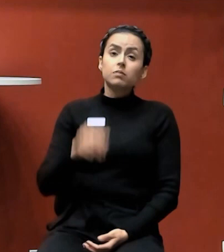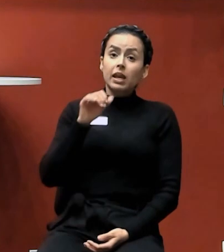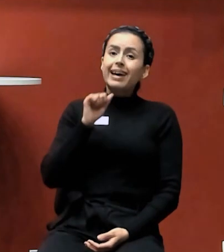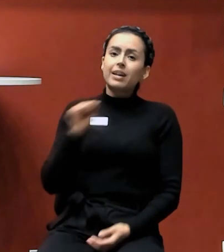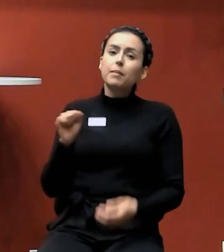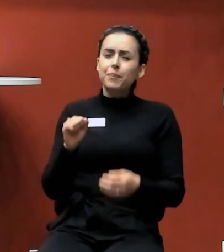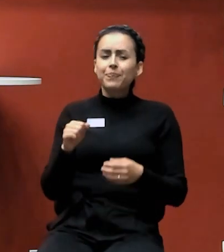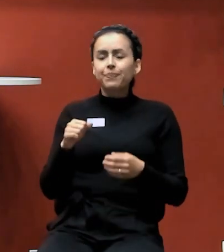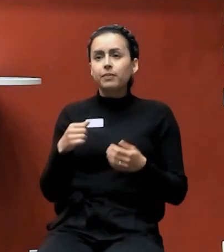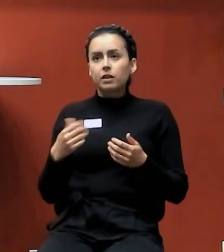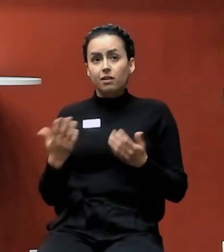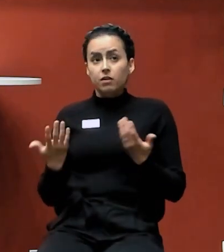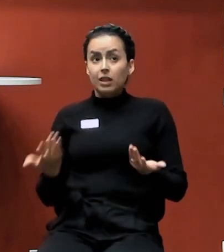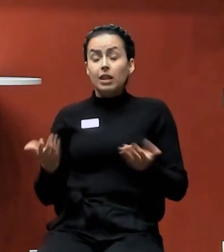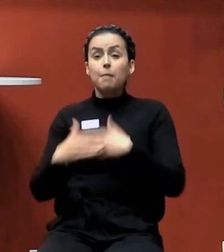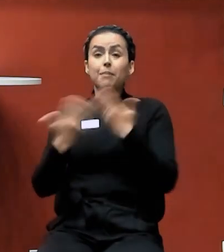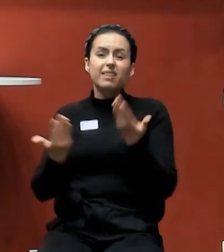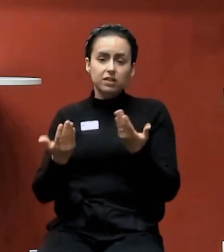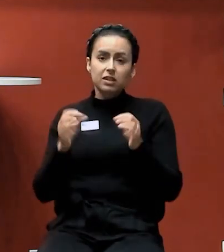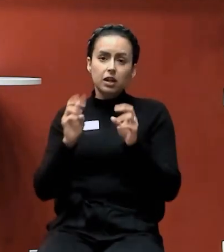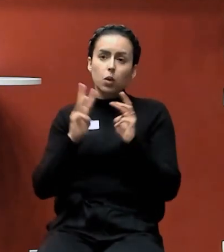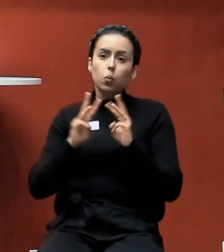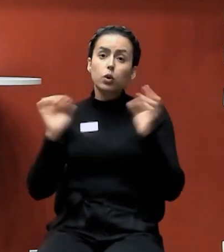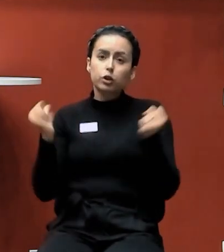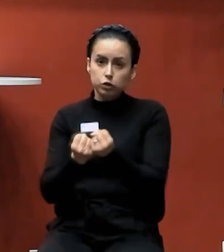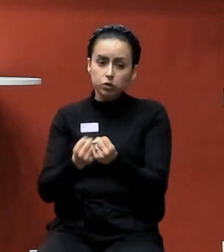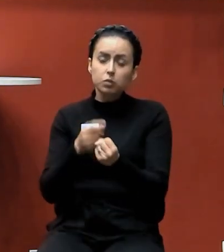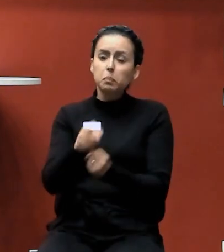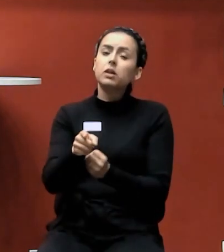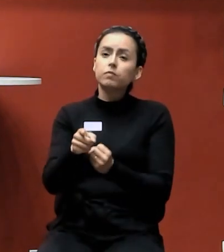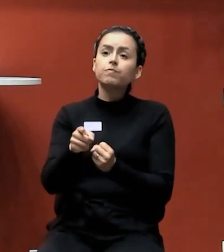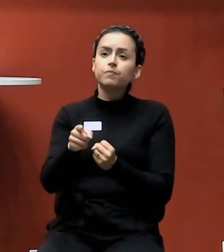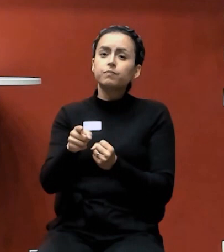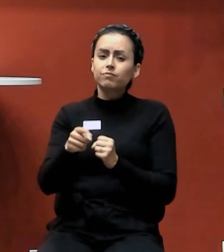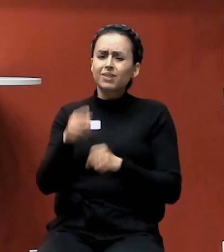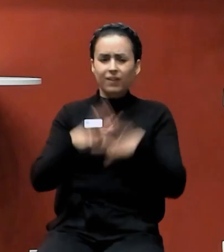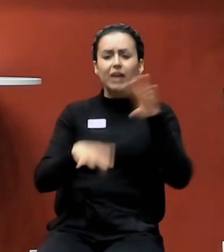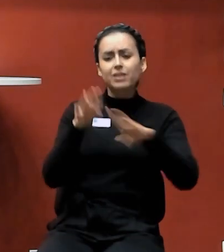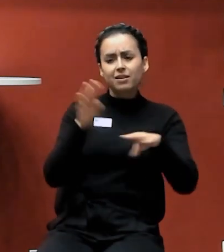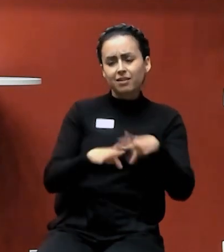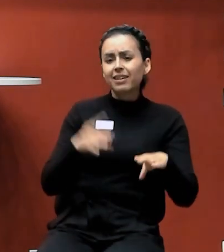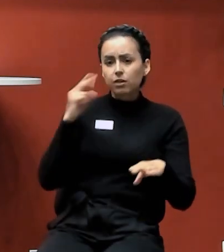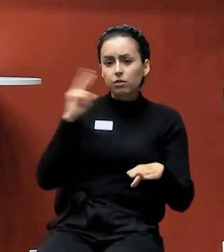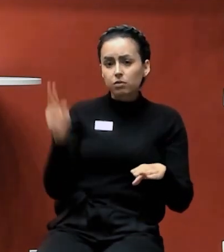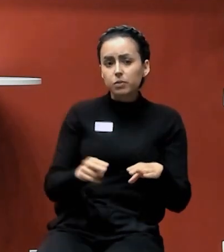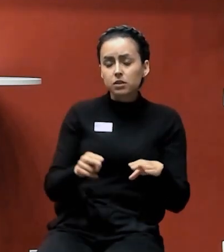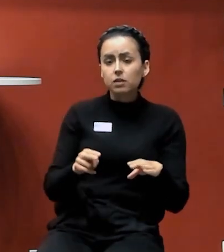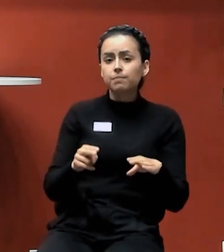I think it probably came up today in the workshop, in terms of practice, that